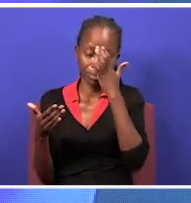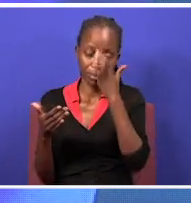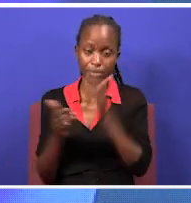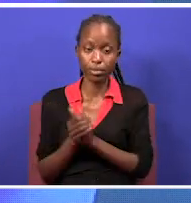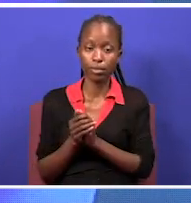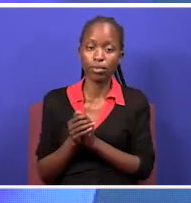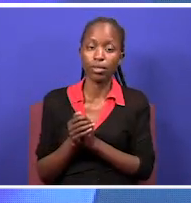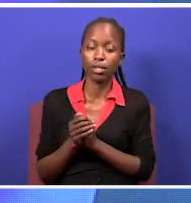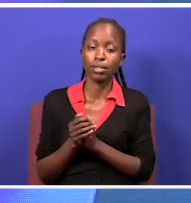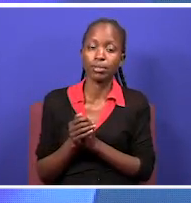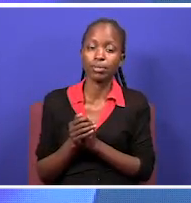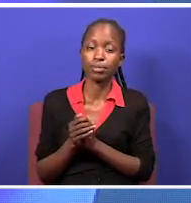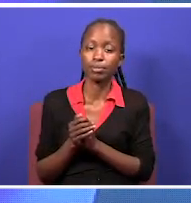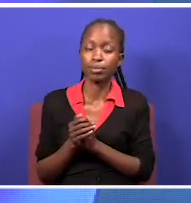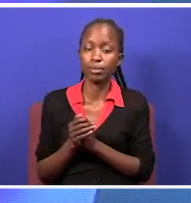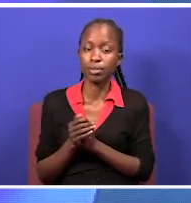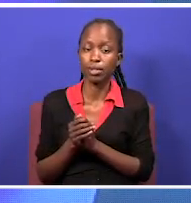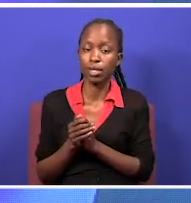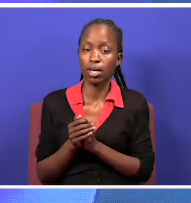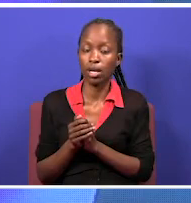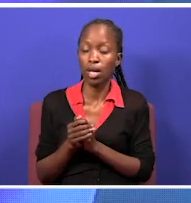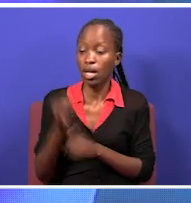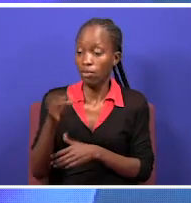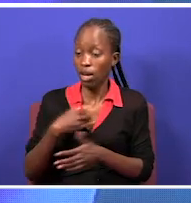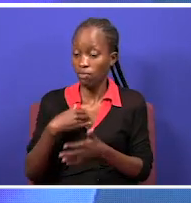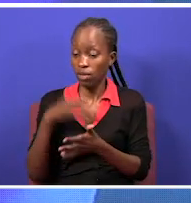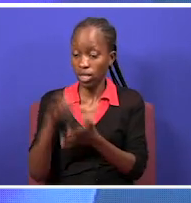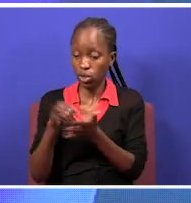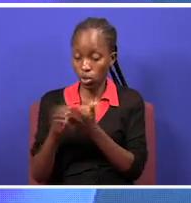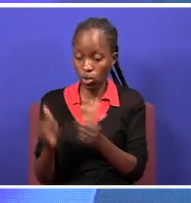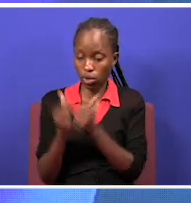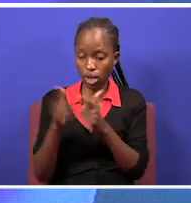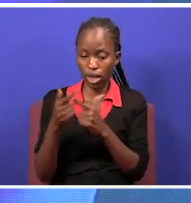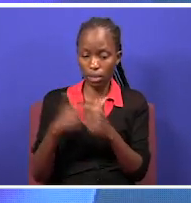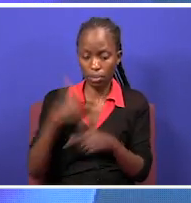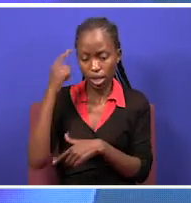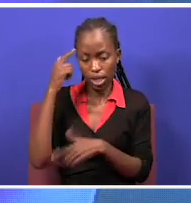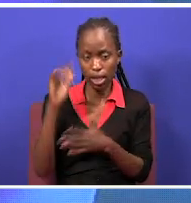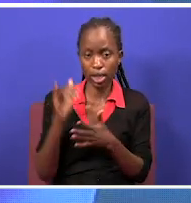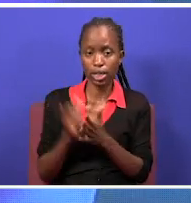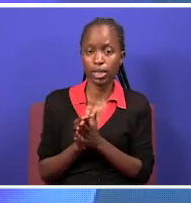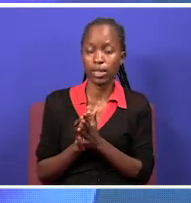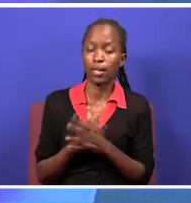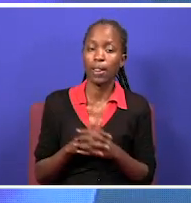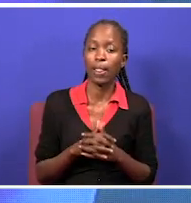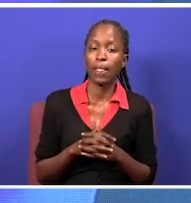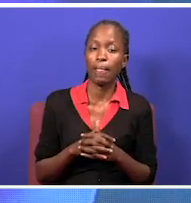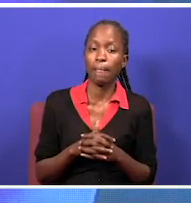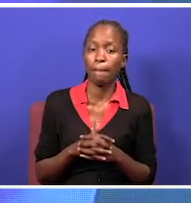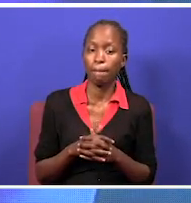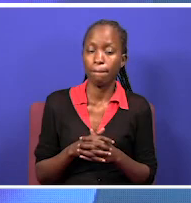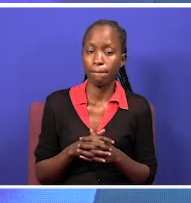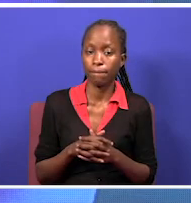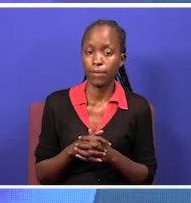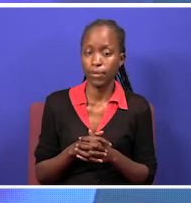addressed, you know, and there is a situation that is going on, then I think we are within the limits if